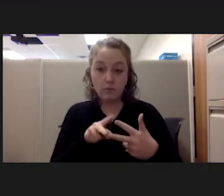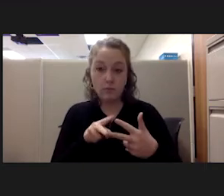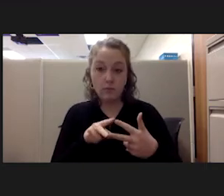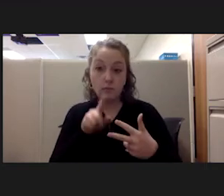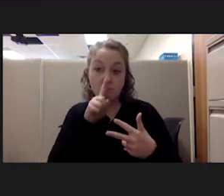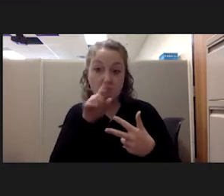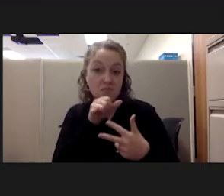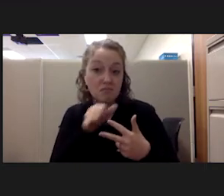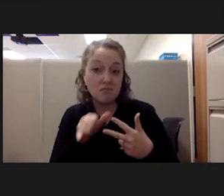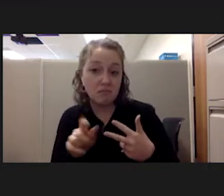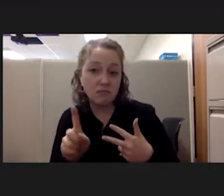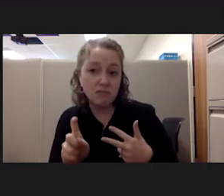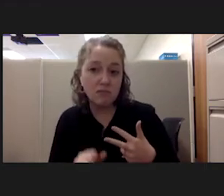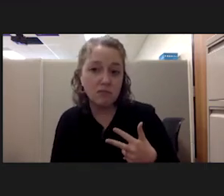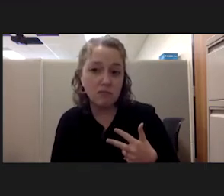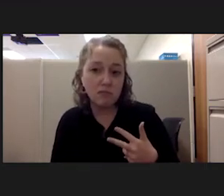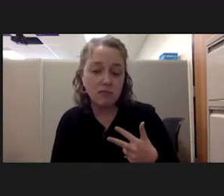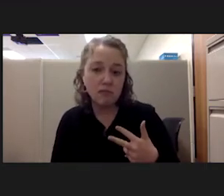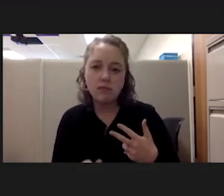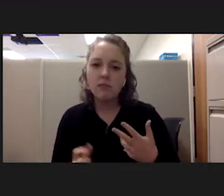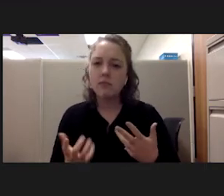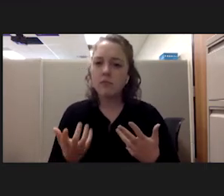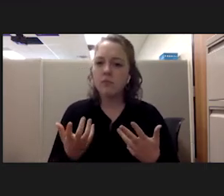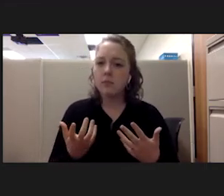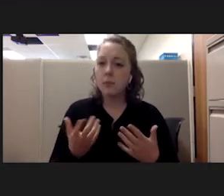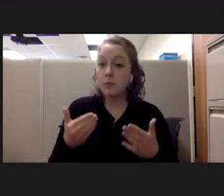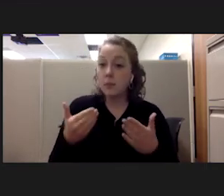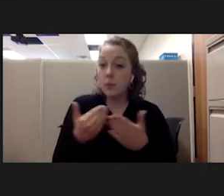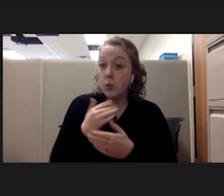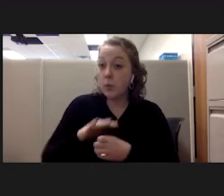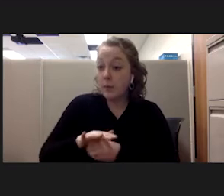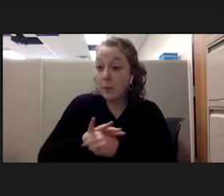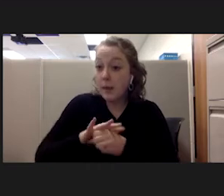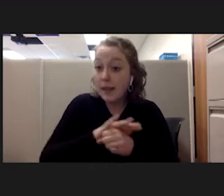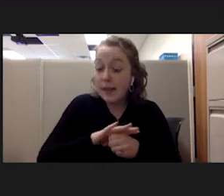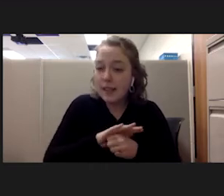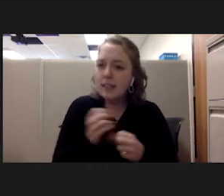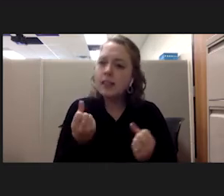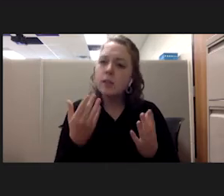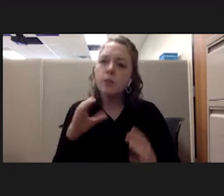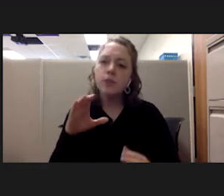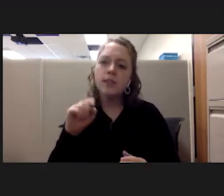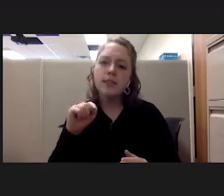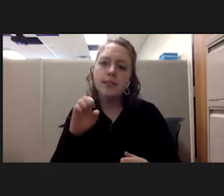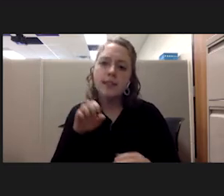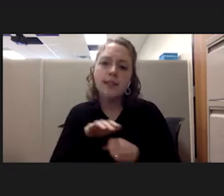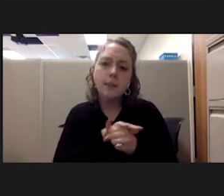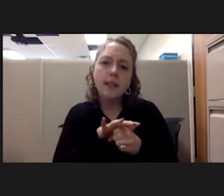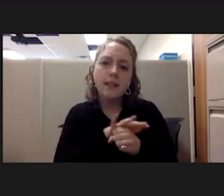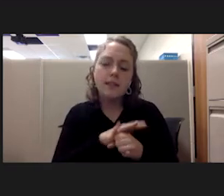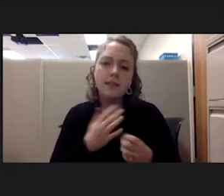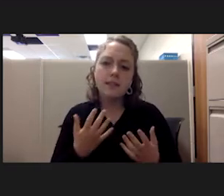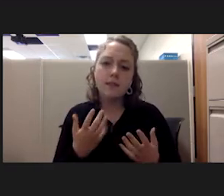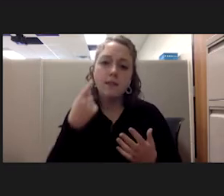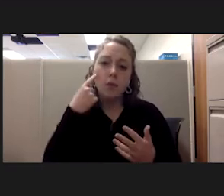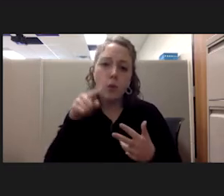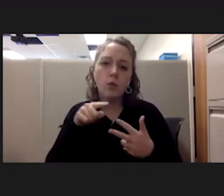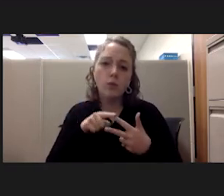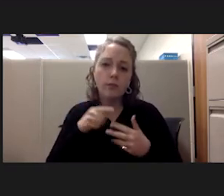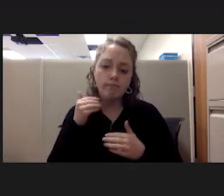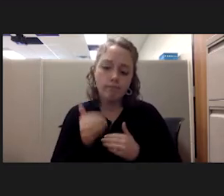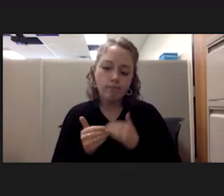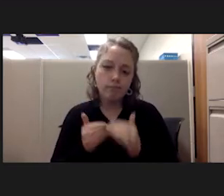new facility space do you get? How much CTE space do you get in this phased